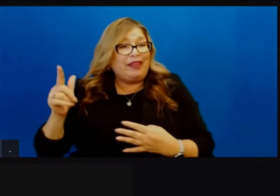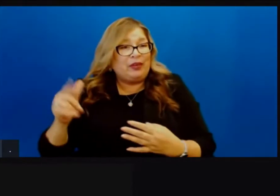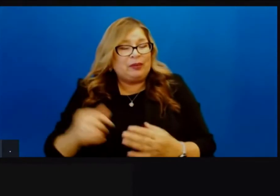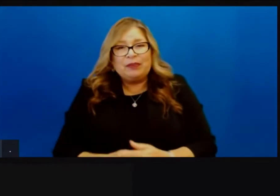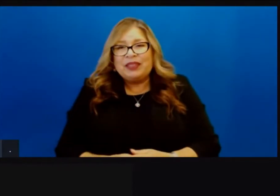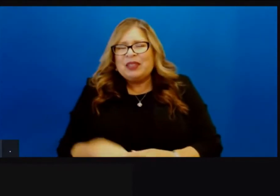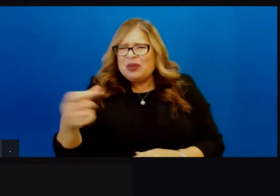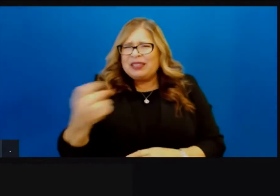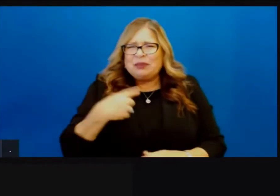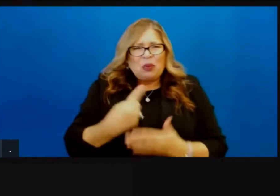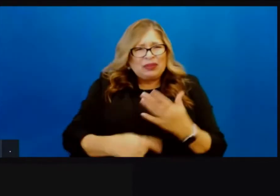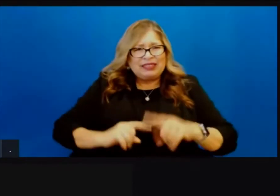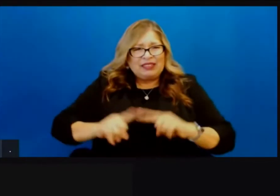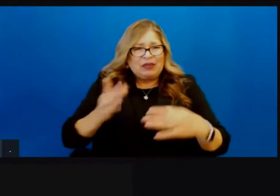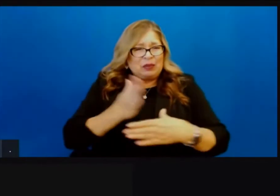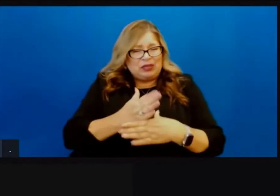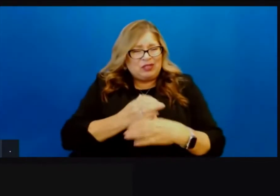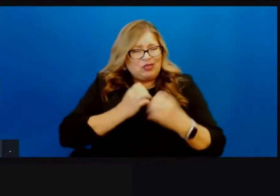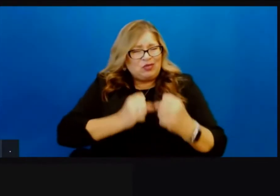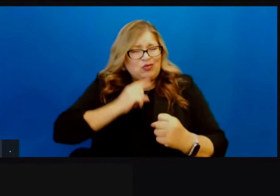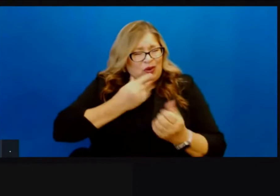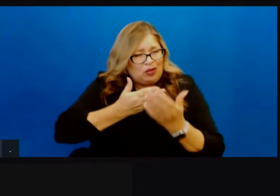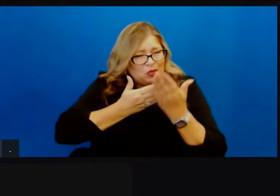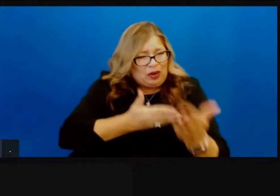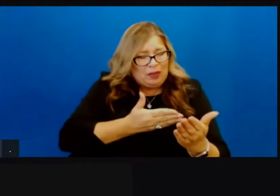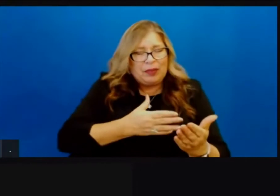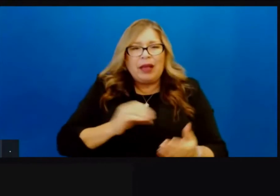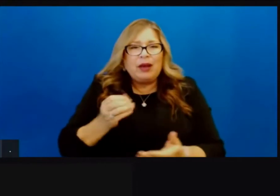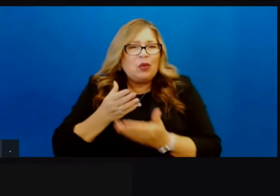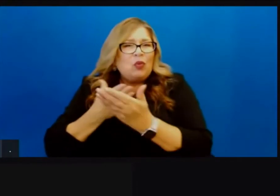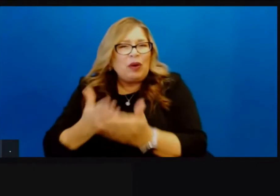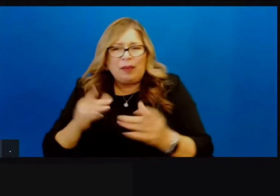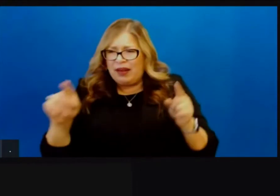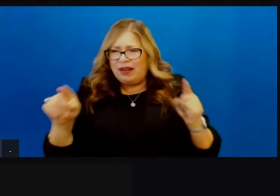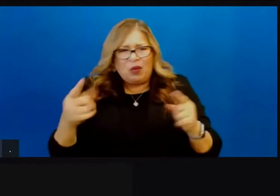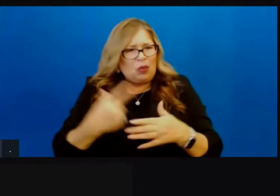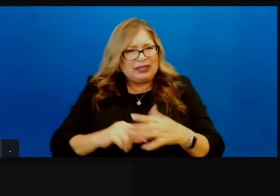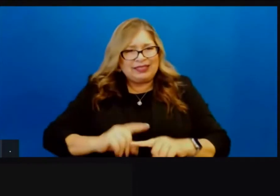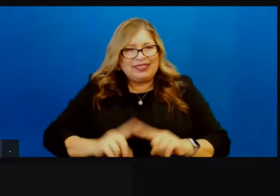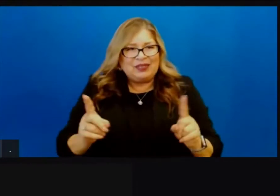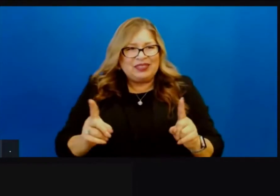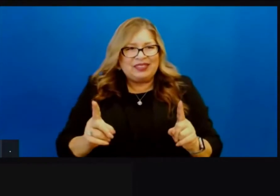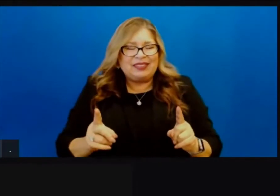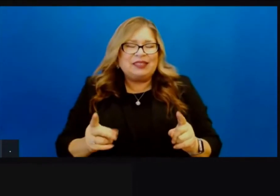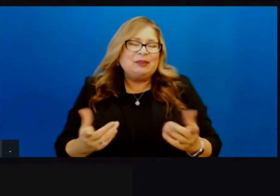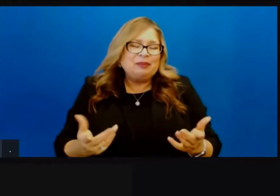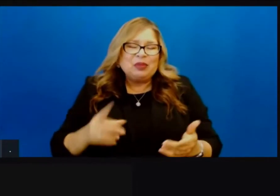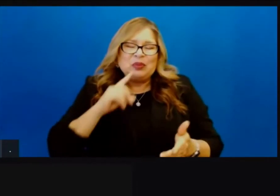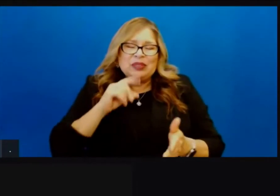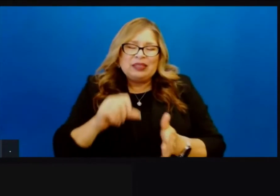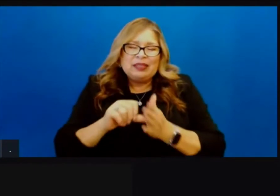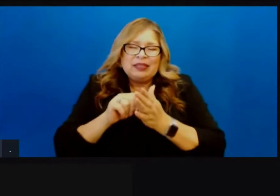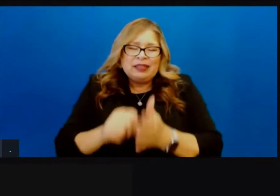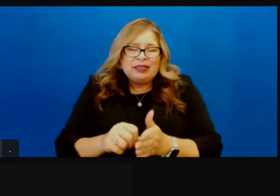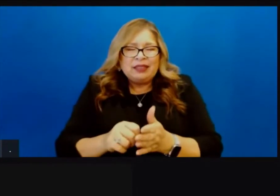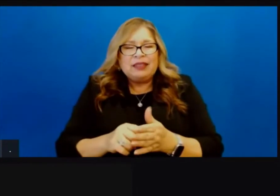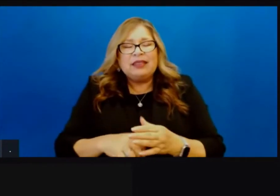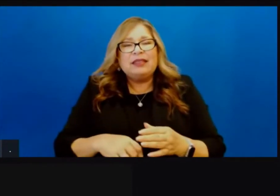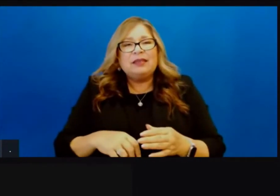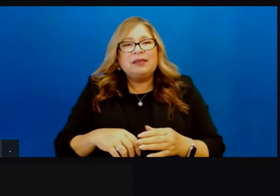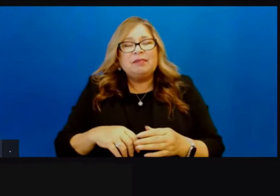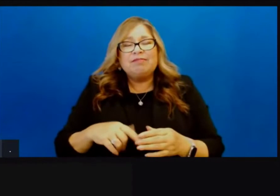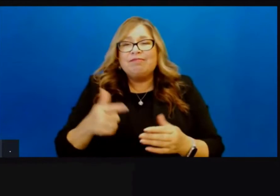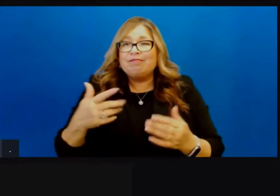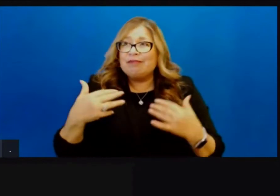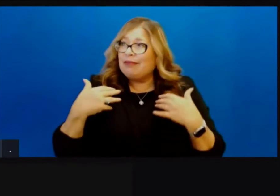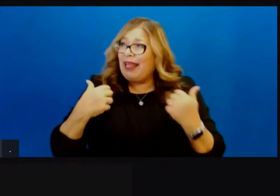strongly recommended and recommended? It's really about what people might pick up as the health